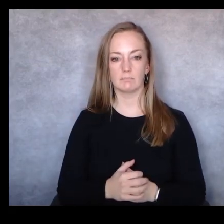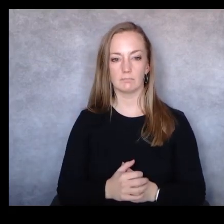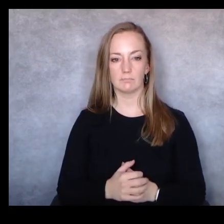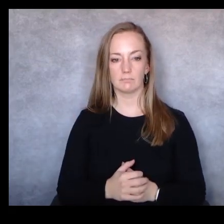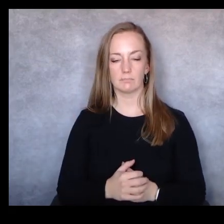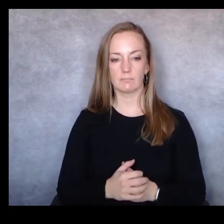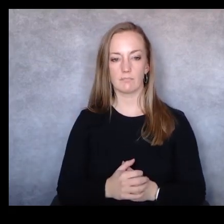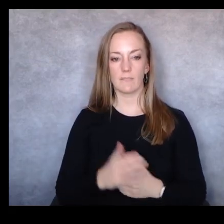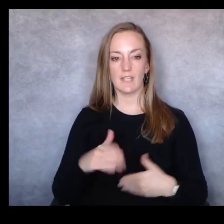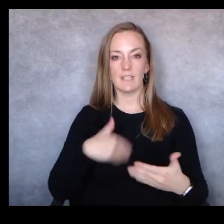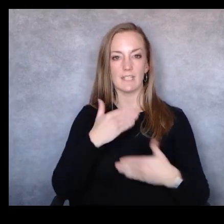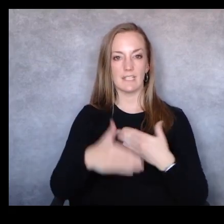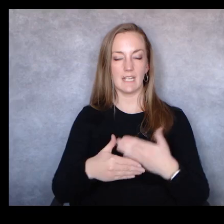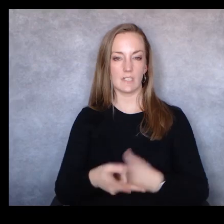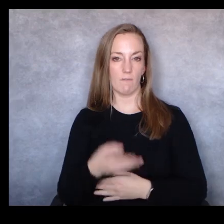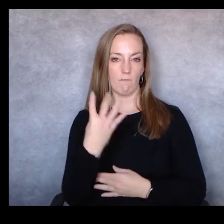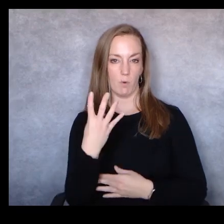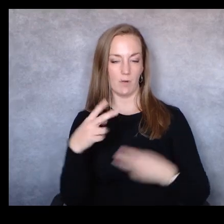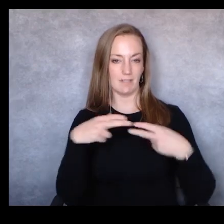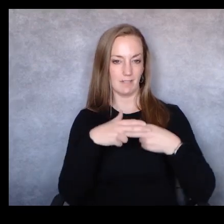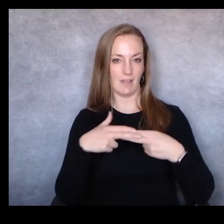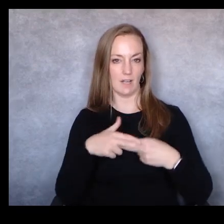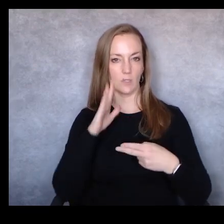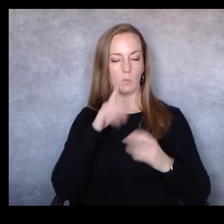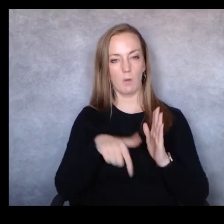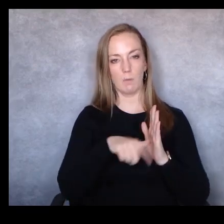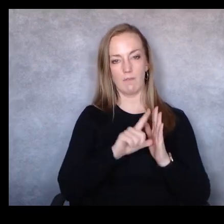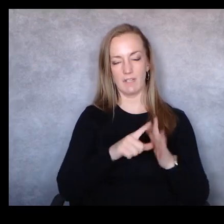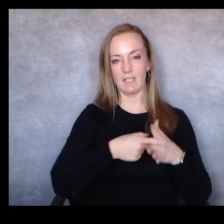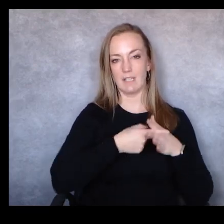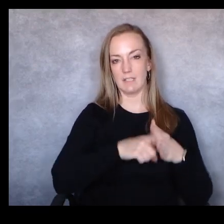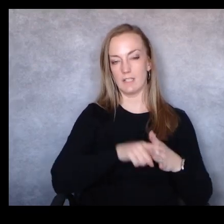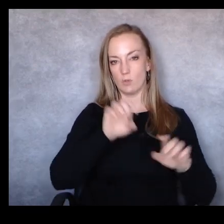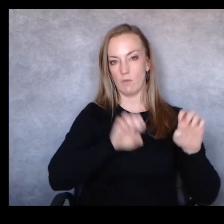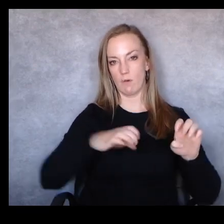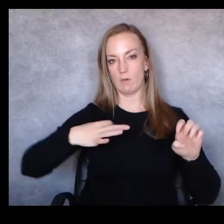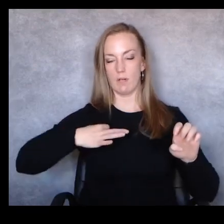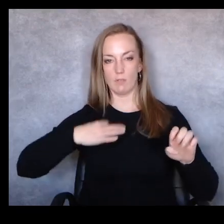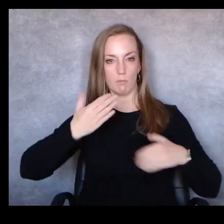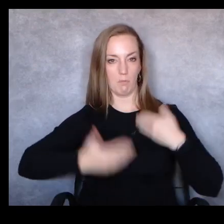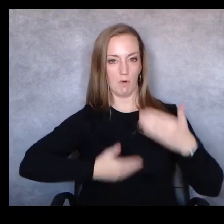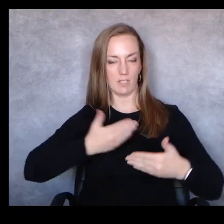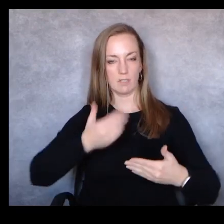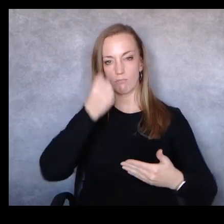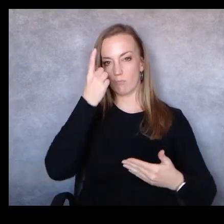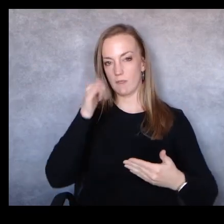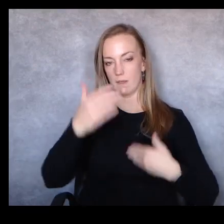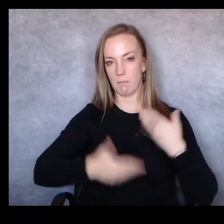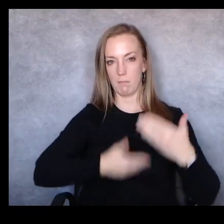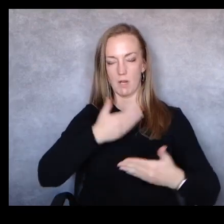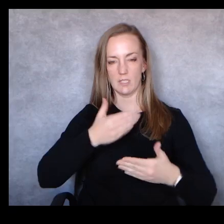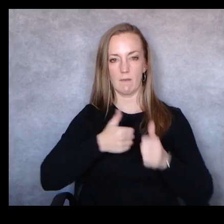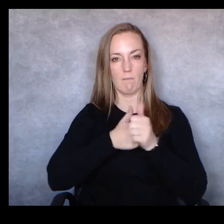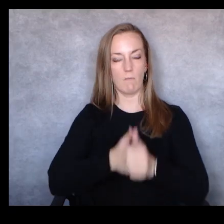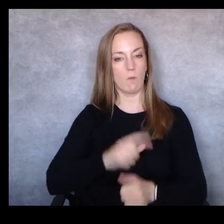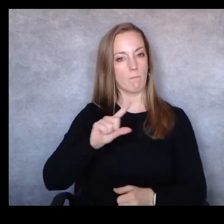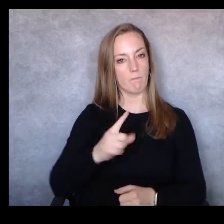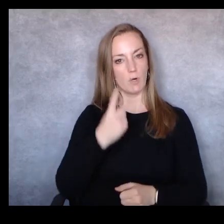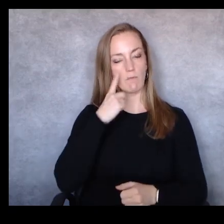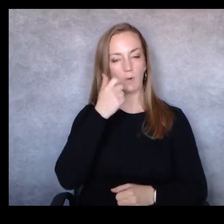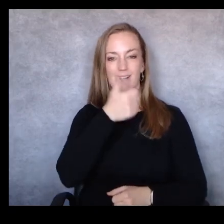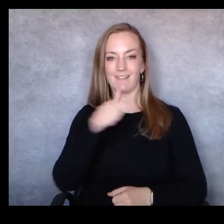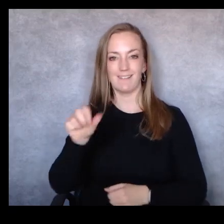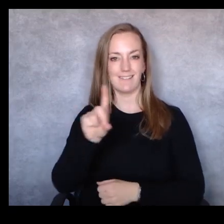The next 4 slides will review the initial evaluation and eligibility process. This process is followed first for any